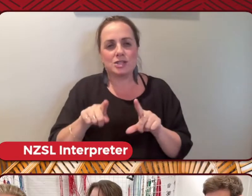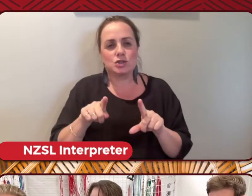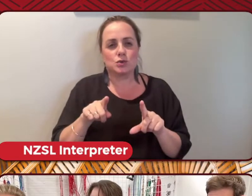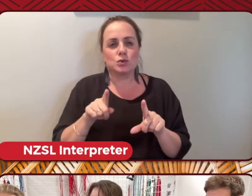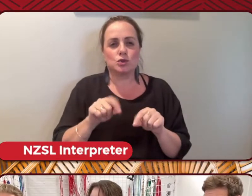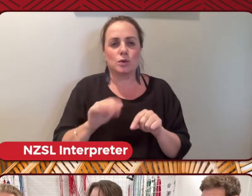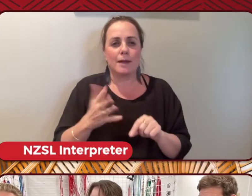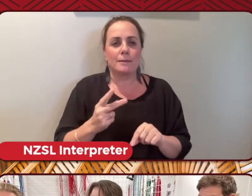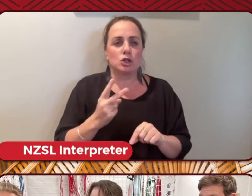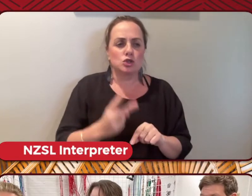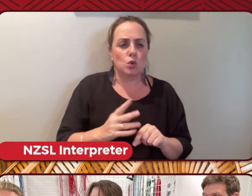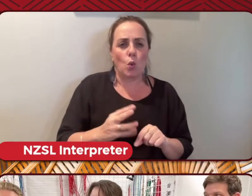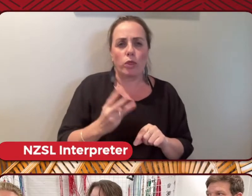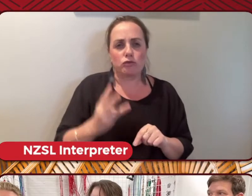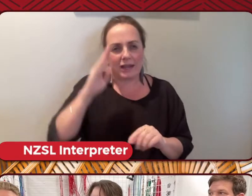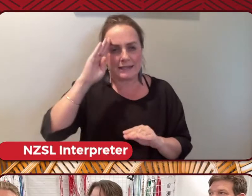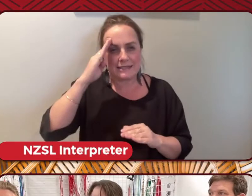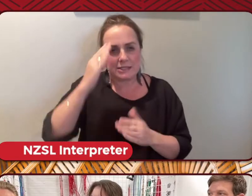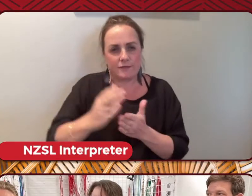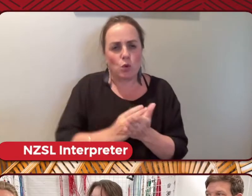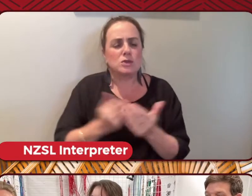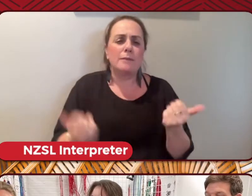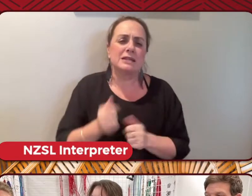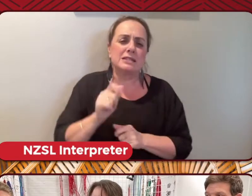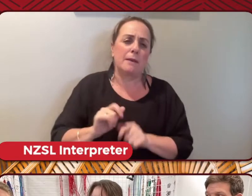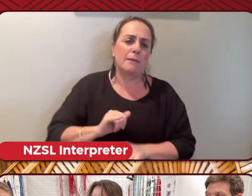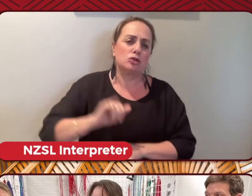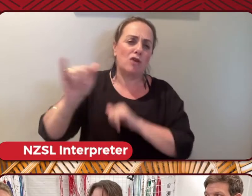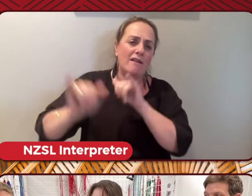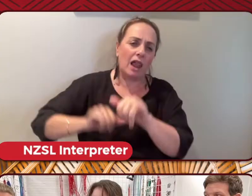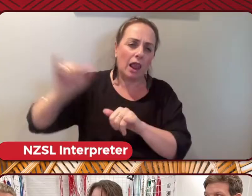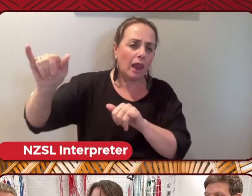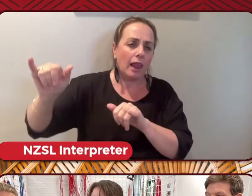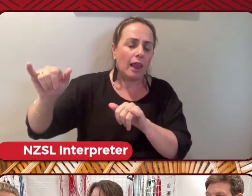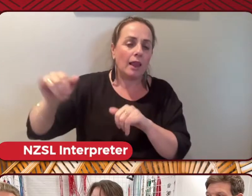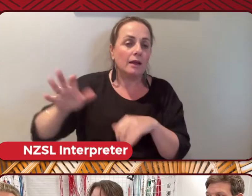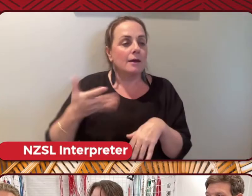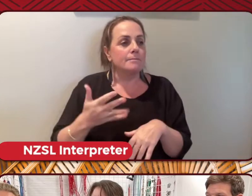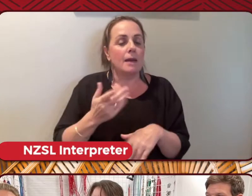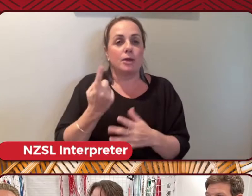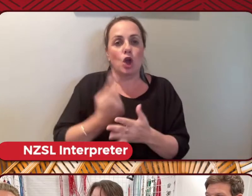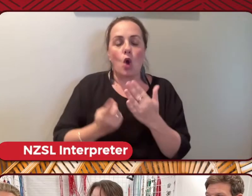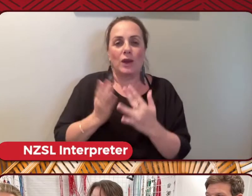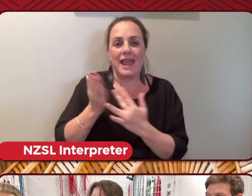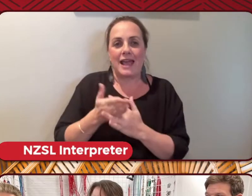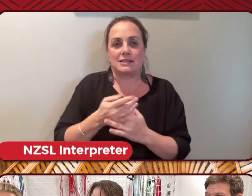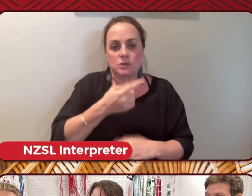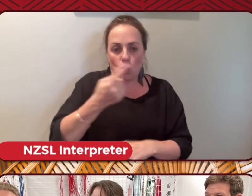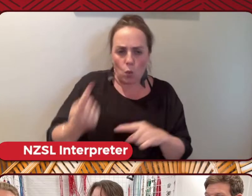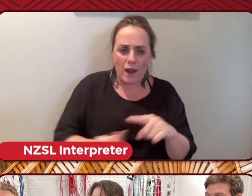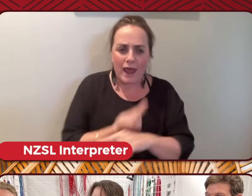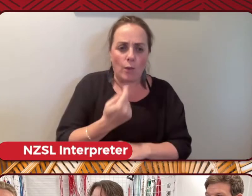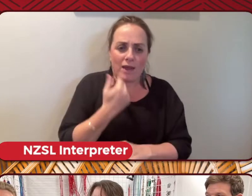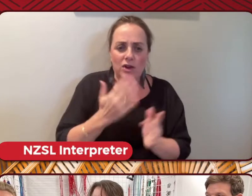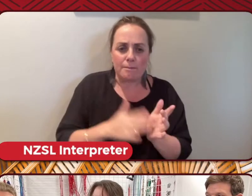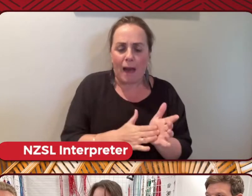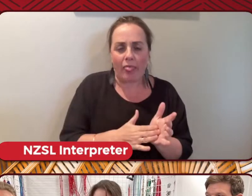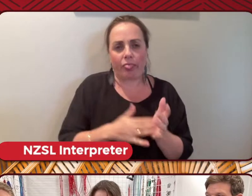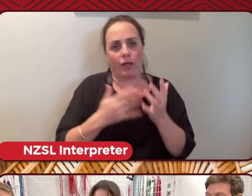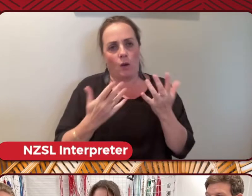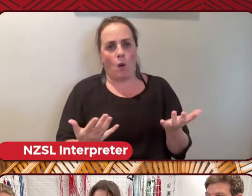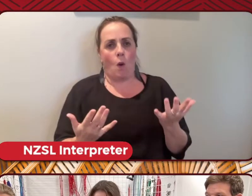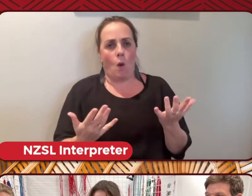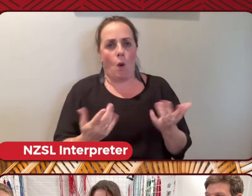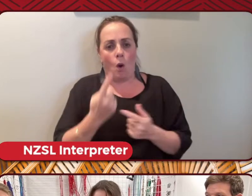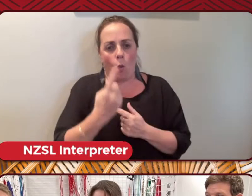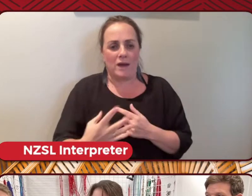2 or 3 intensives. A lot of people are traveling because they might only be able to access sort of that 1 hour a month, or, you know,